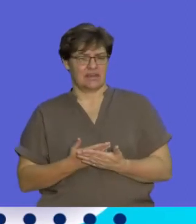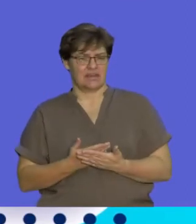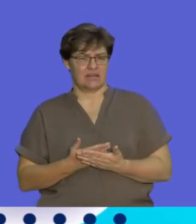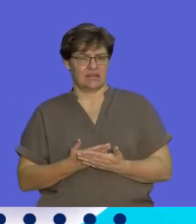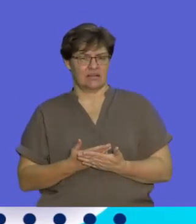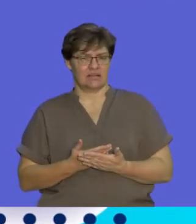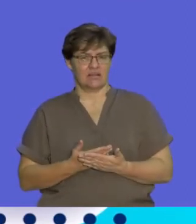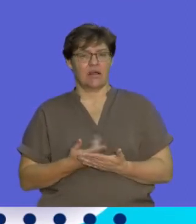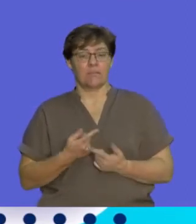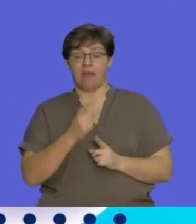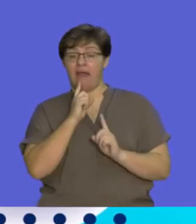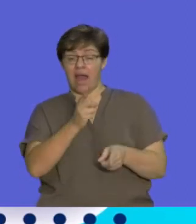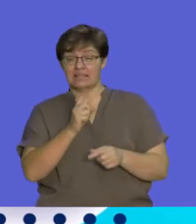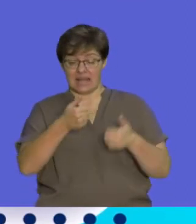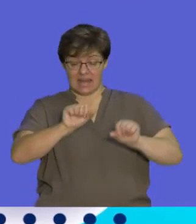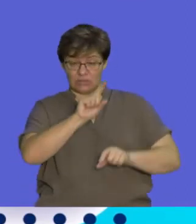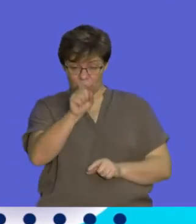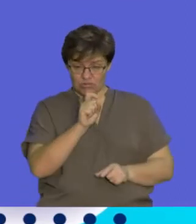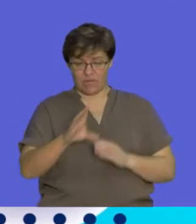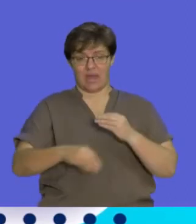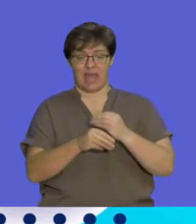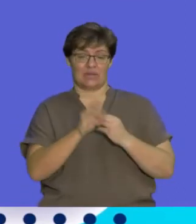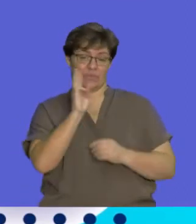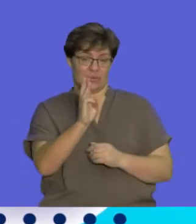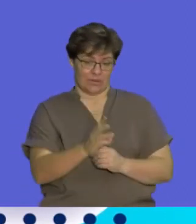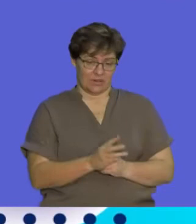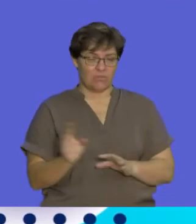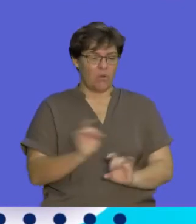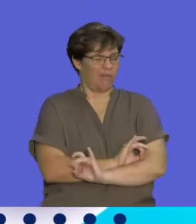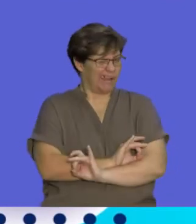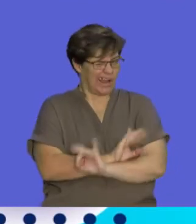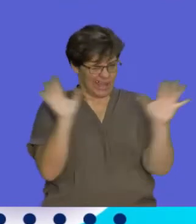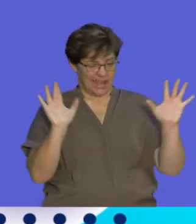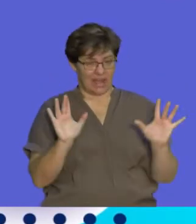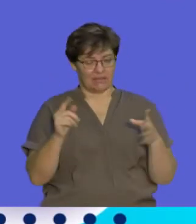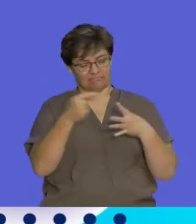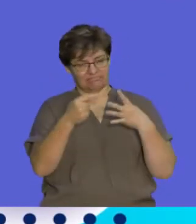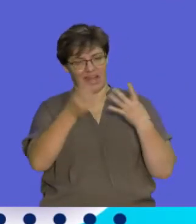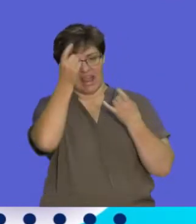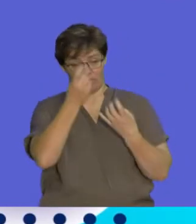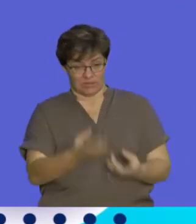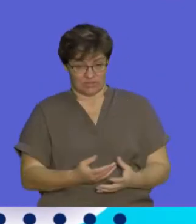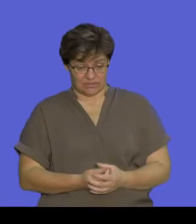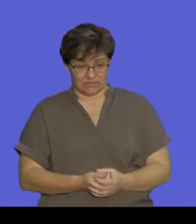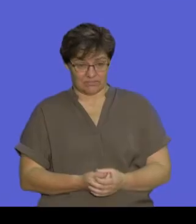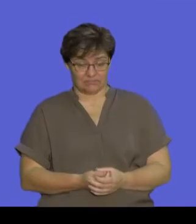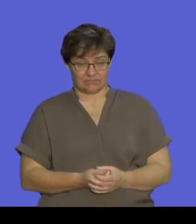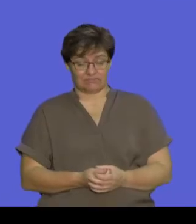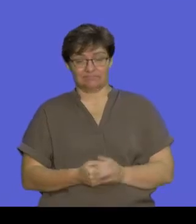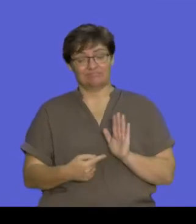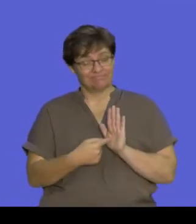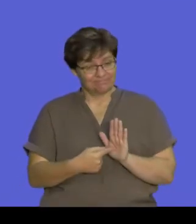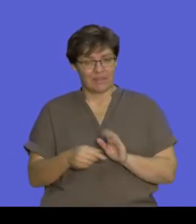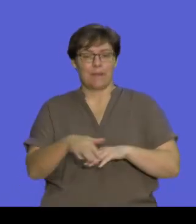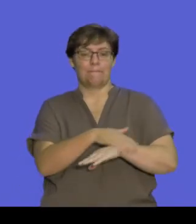that as I answer the next question, so that we can be clear about all the data together. So this is the